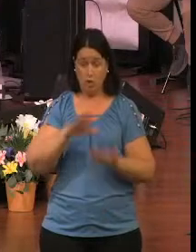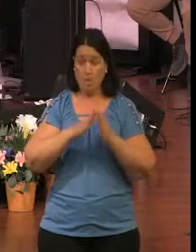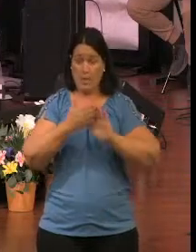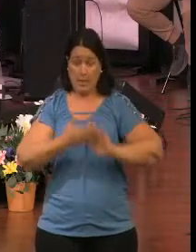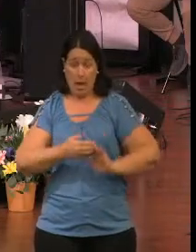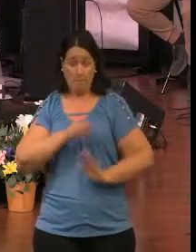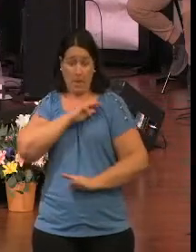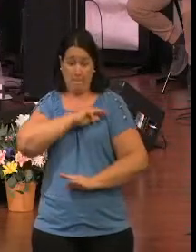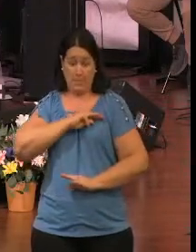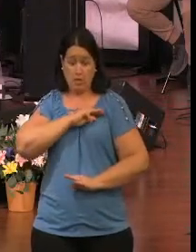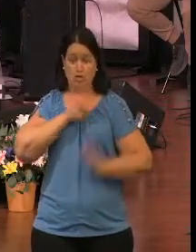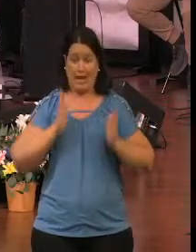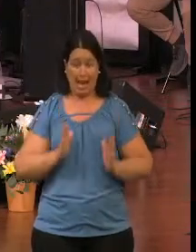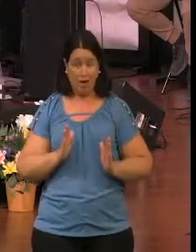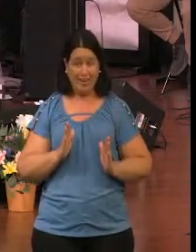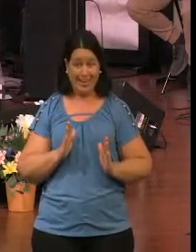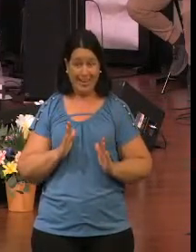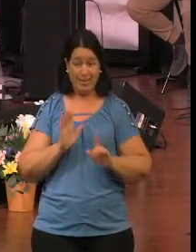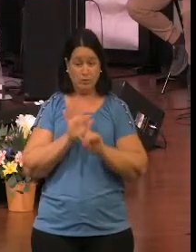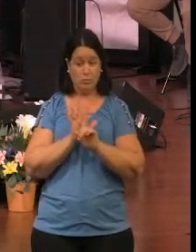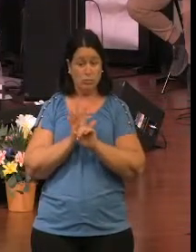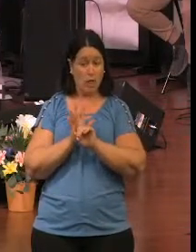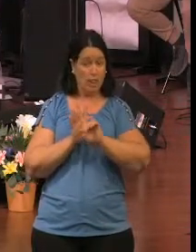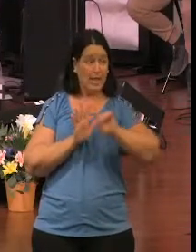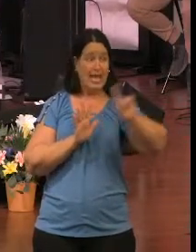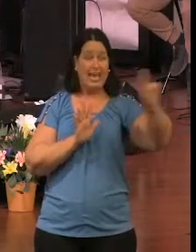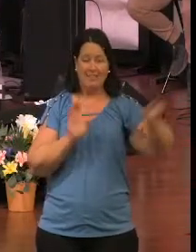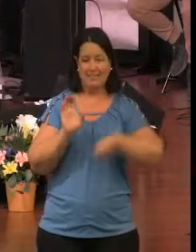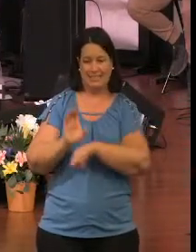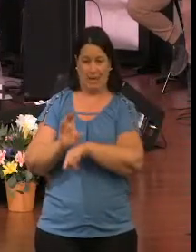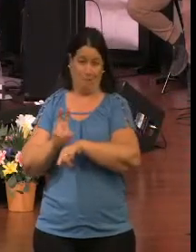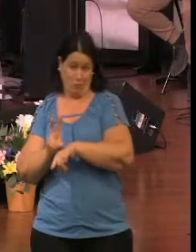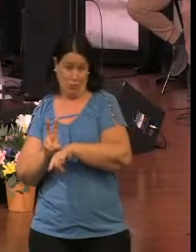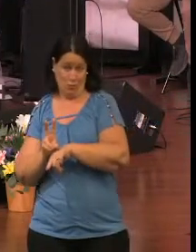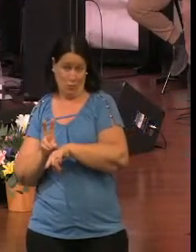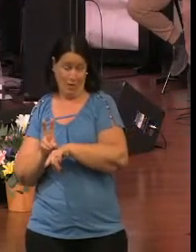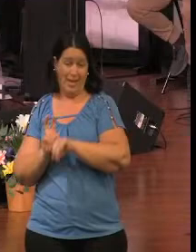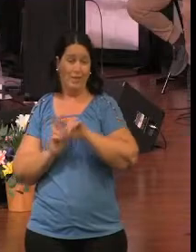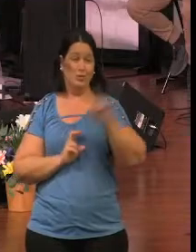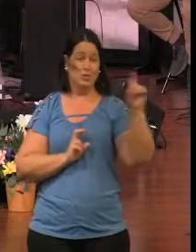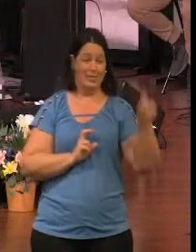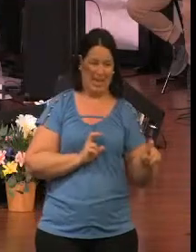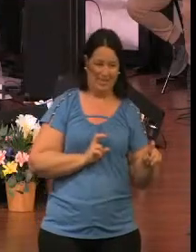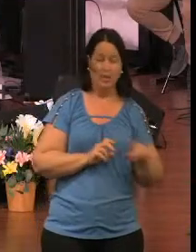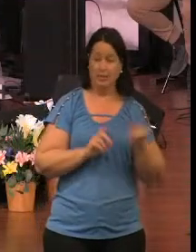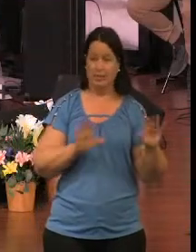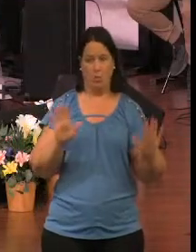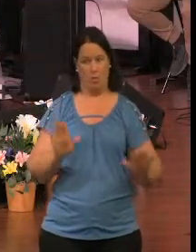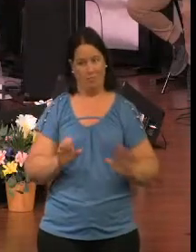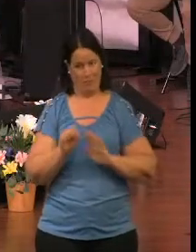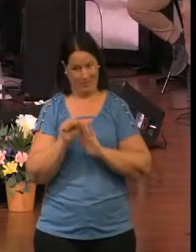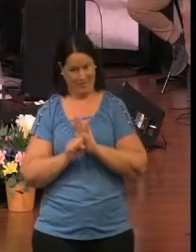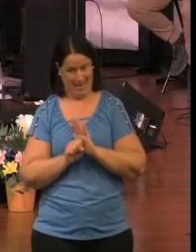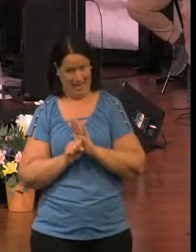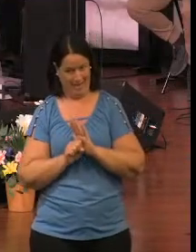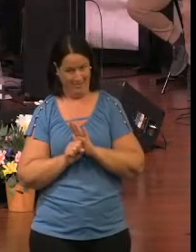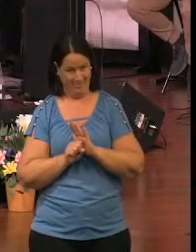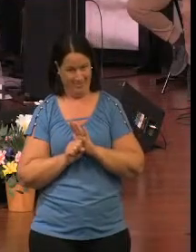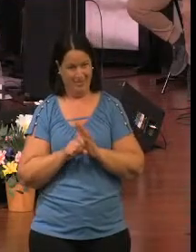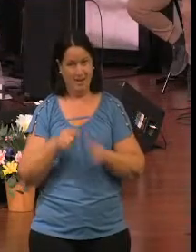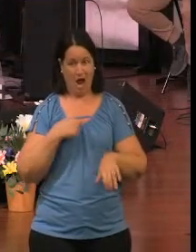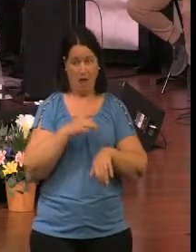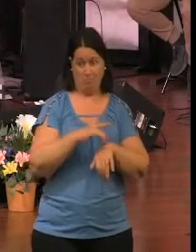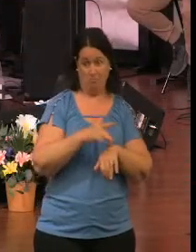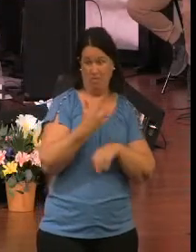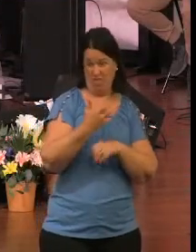going to Texas, but he's really a missionary from Centerview. Now, Texas is a wonderful state. We did a tour of duty there. Here's